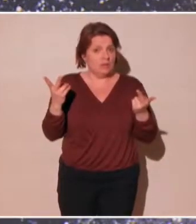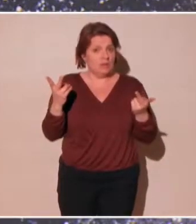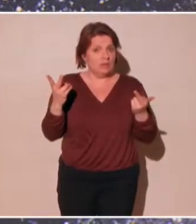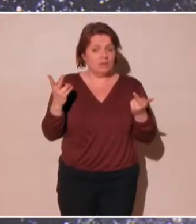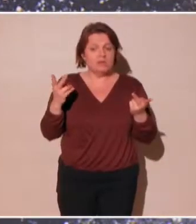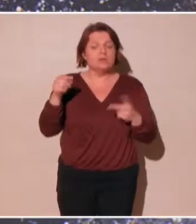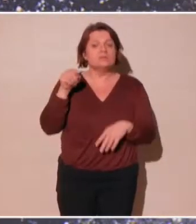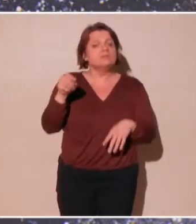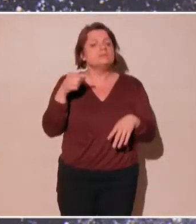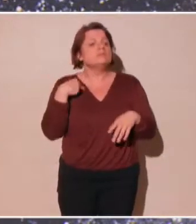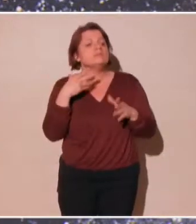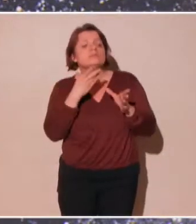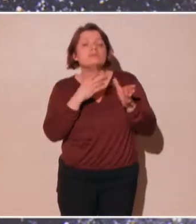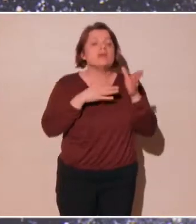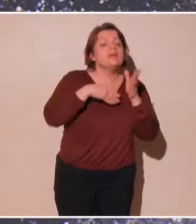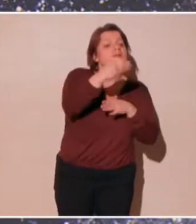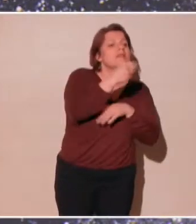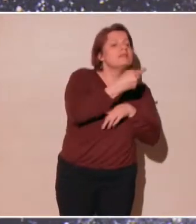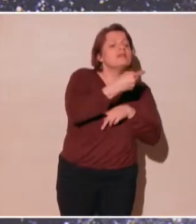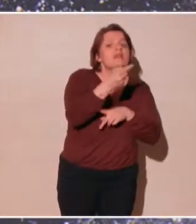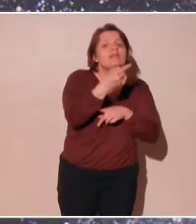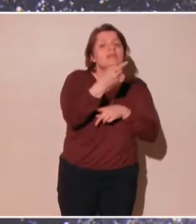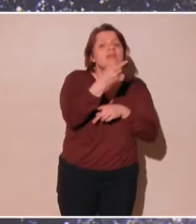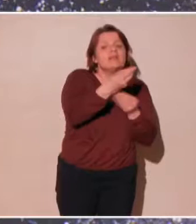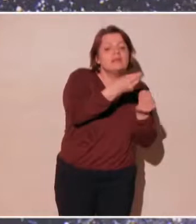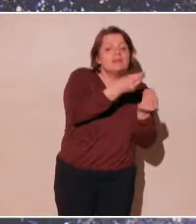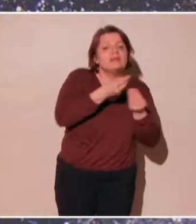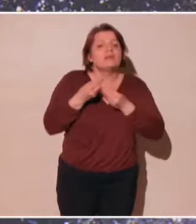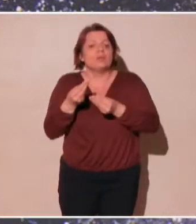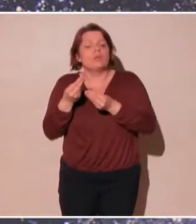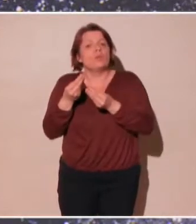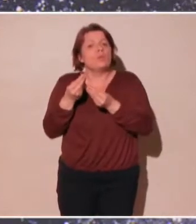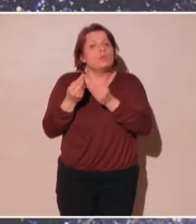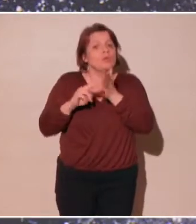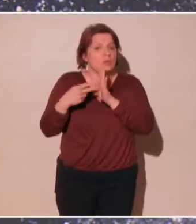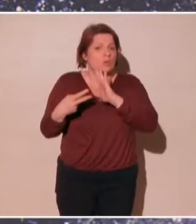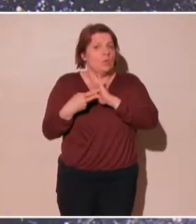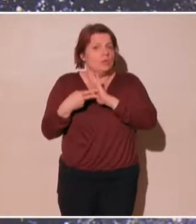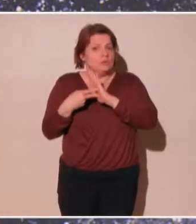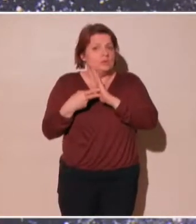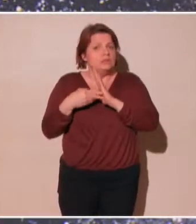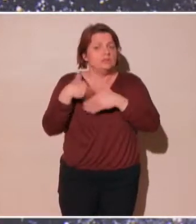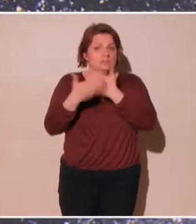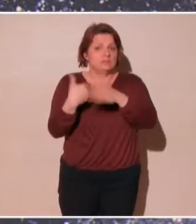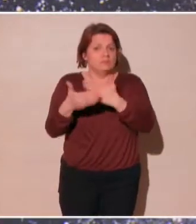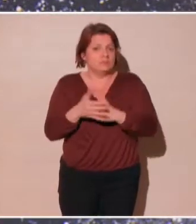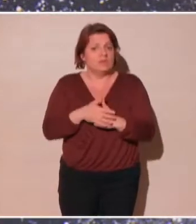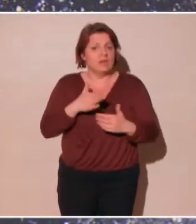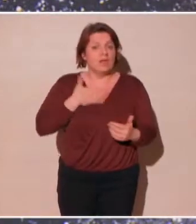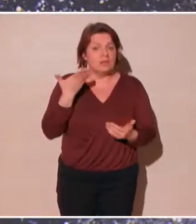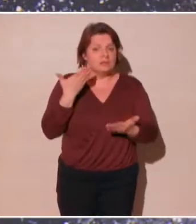us solve a certain number of negative externalities of these technological disruptions. And this